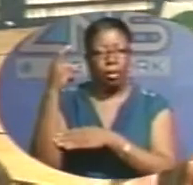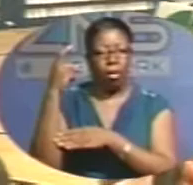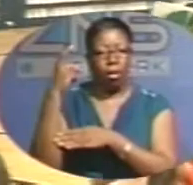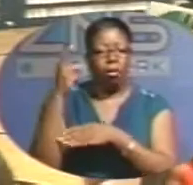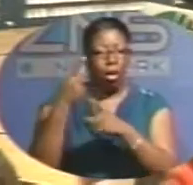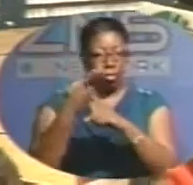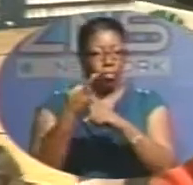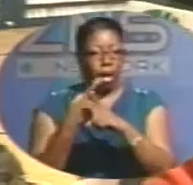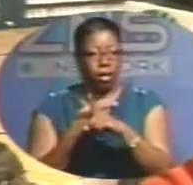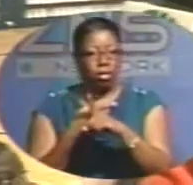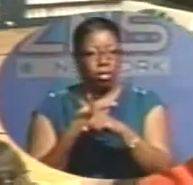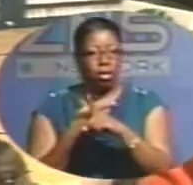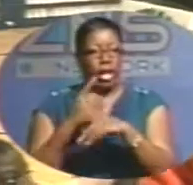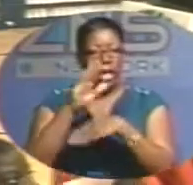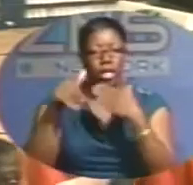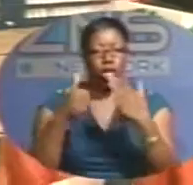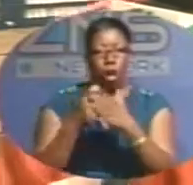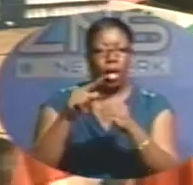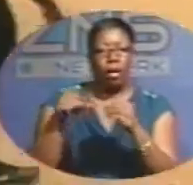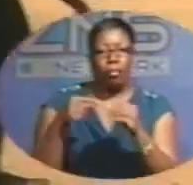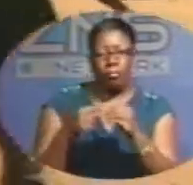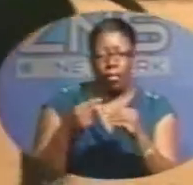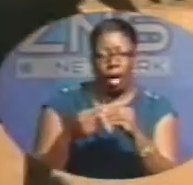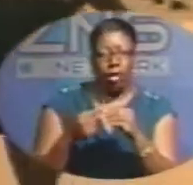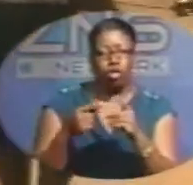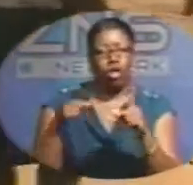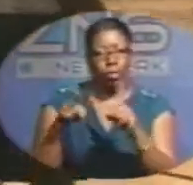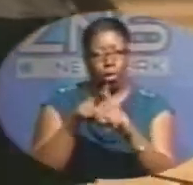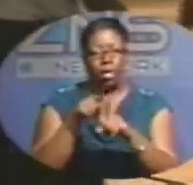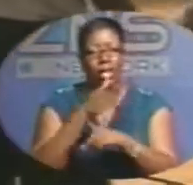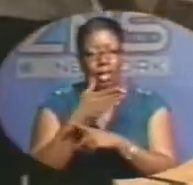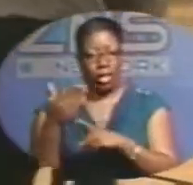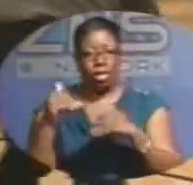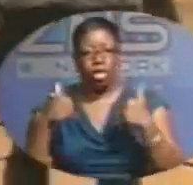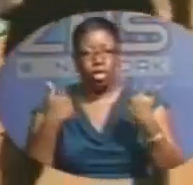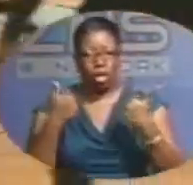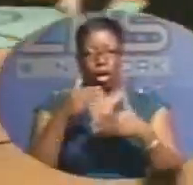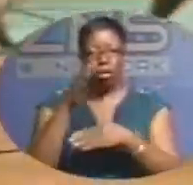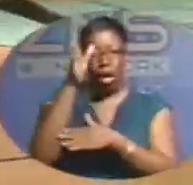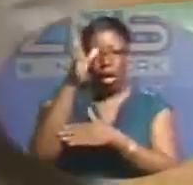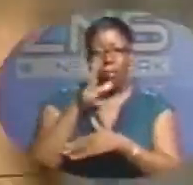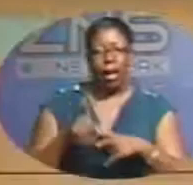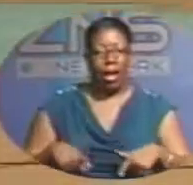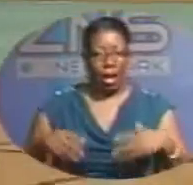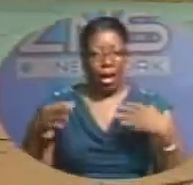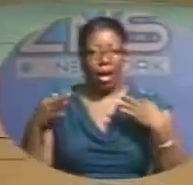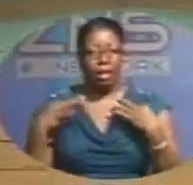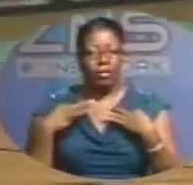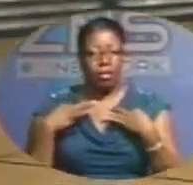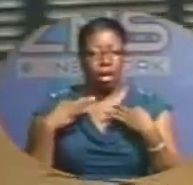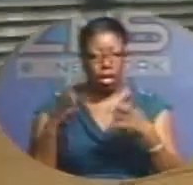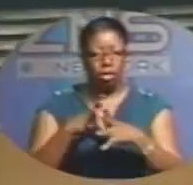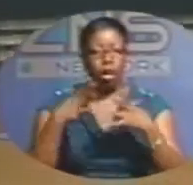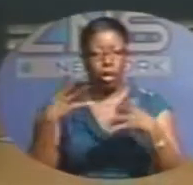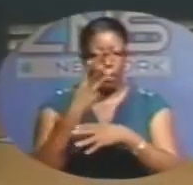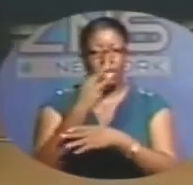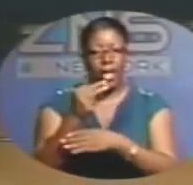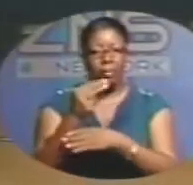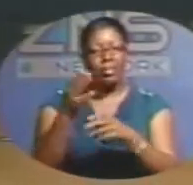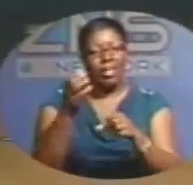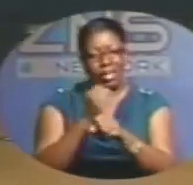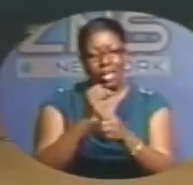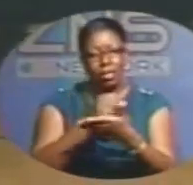know, it's all about just doing the positive things in these young men's lives. And hopefully a lot of them will get